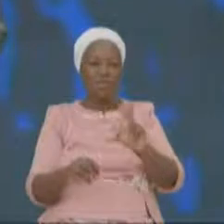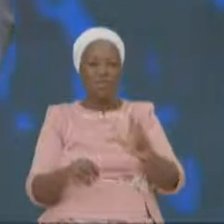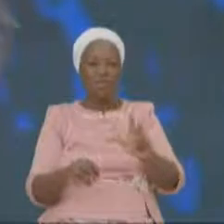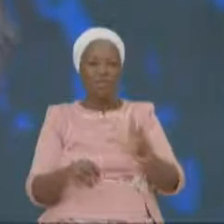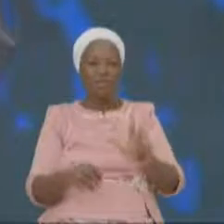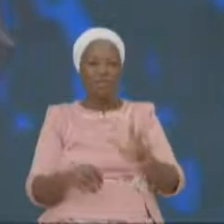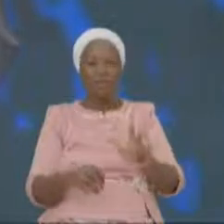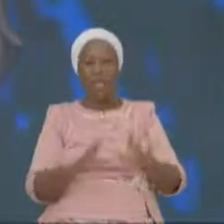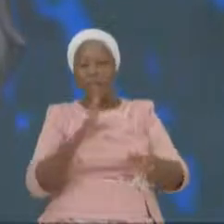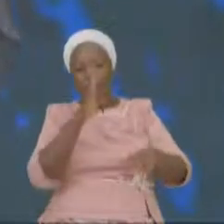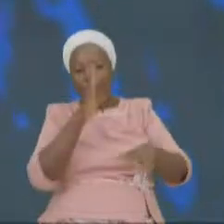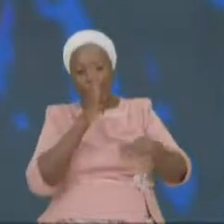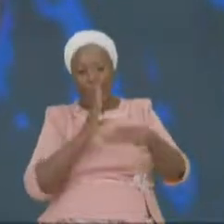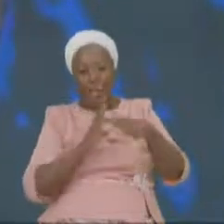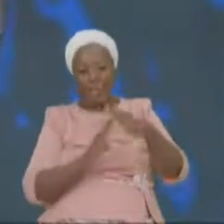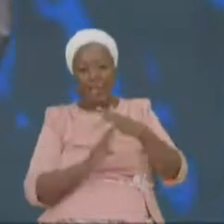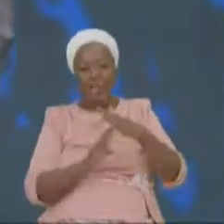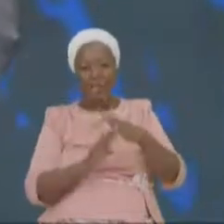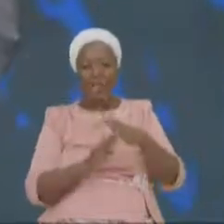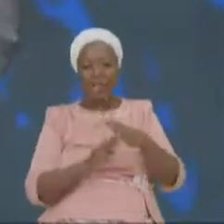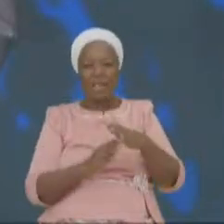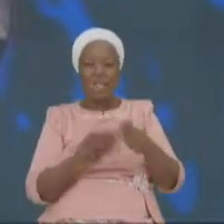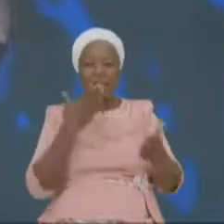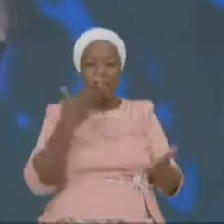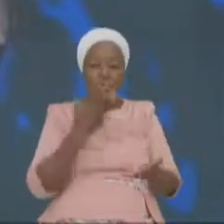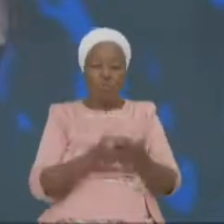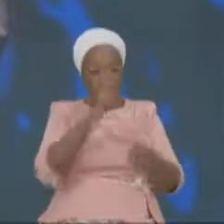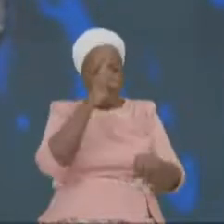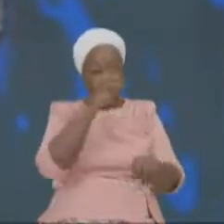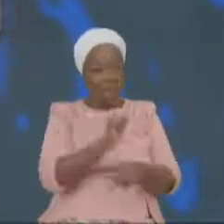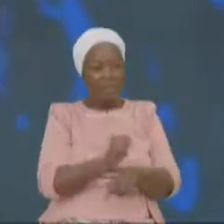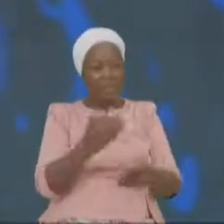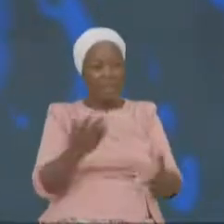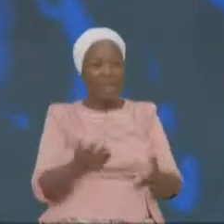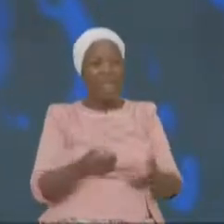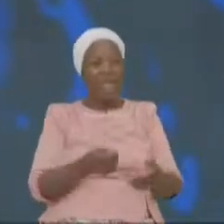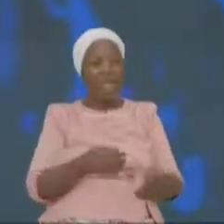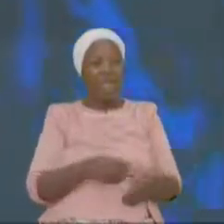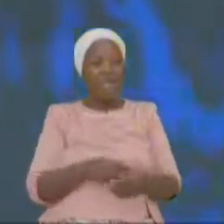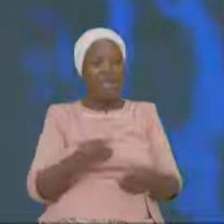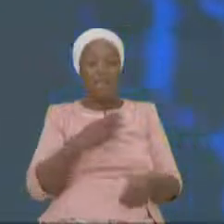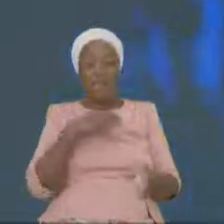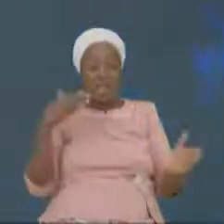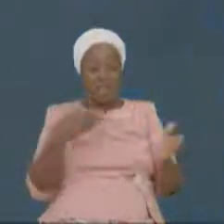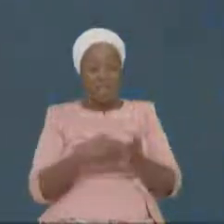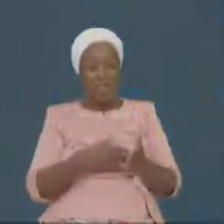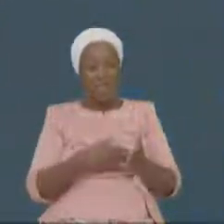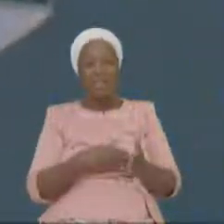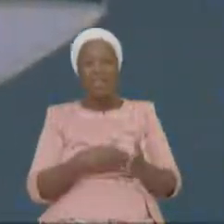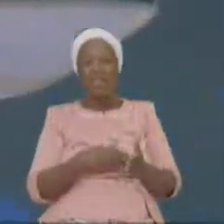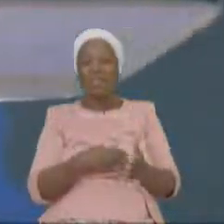verse 23, meekness, temperance, against such there is no law. Look at